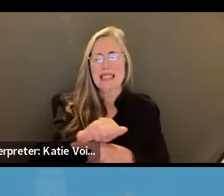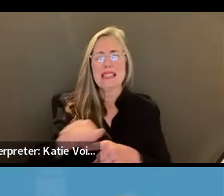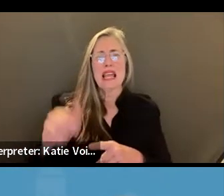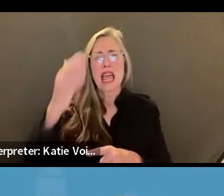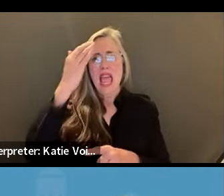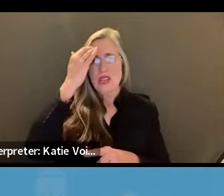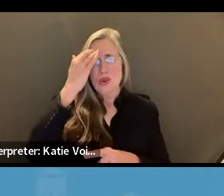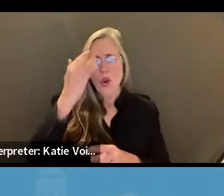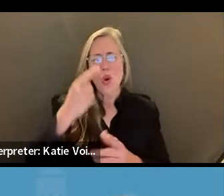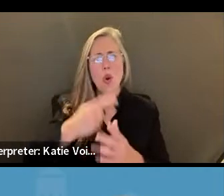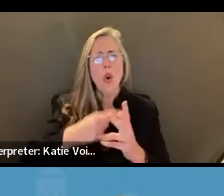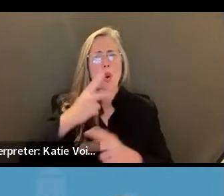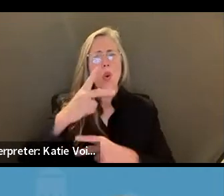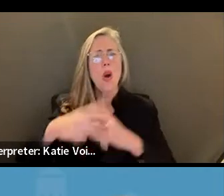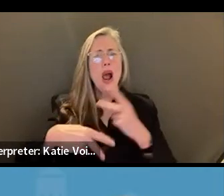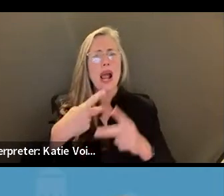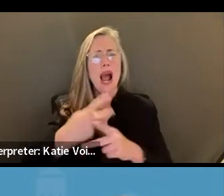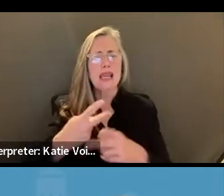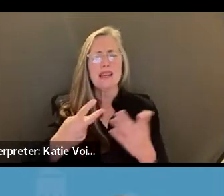Let